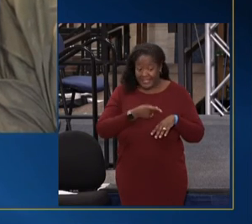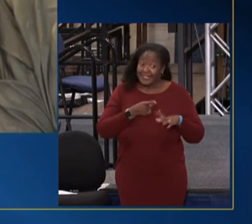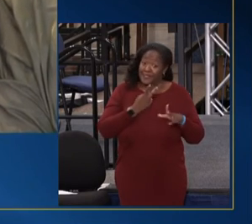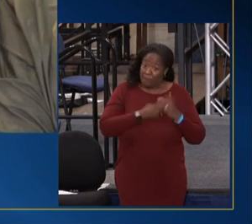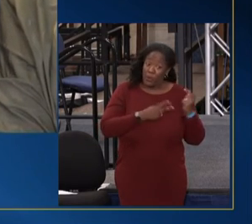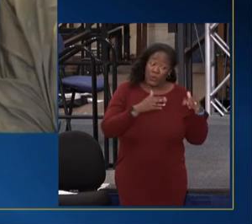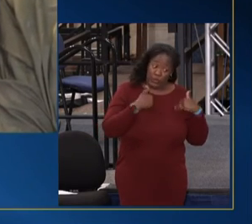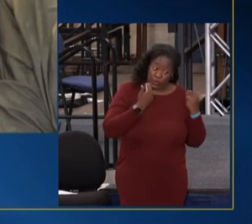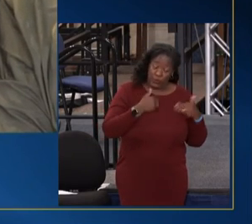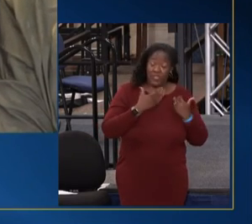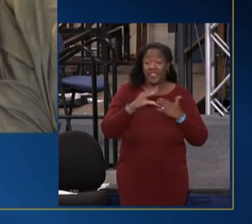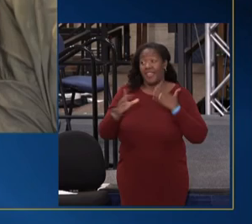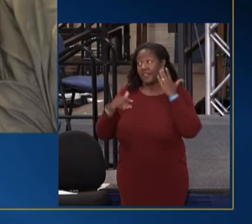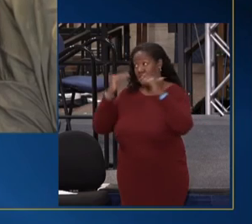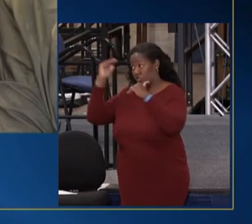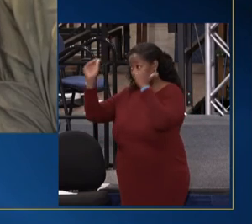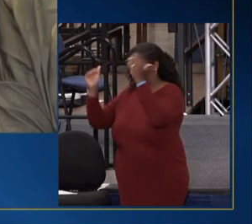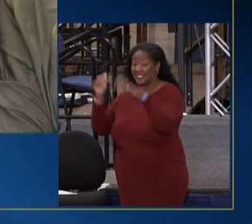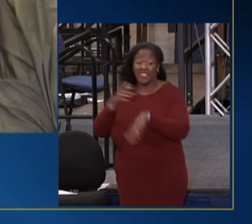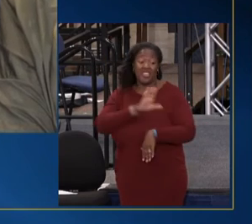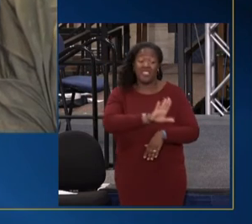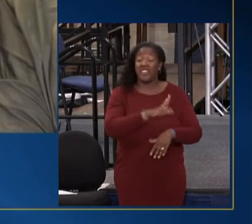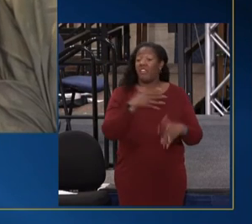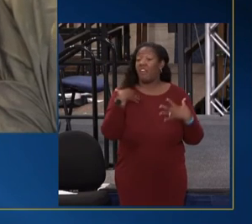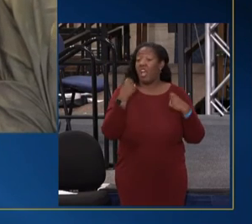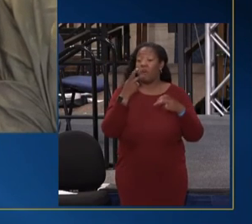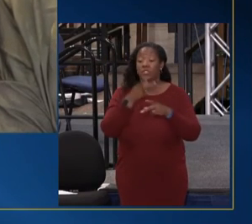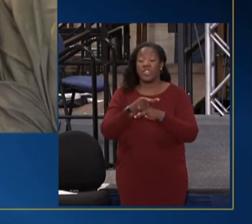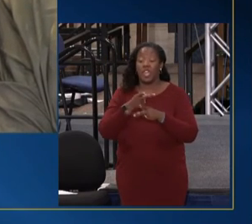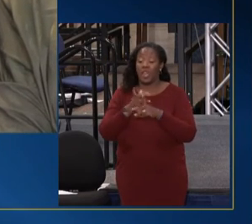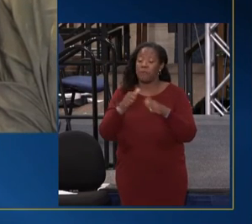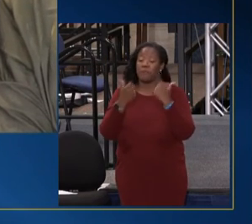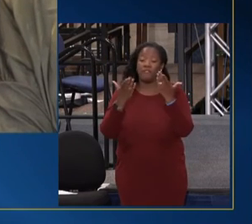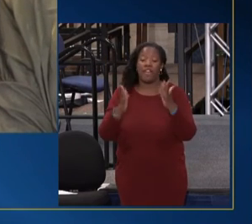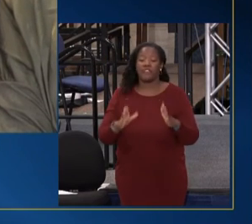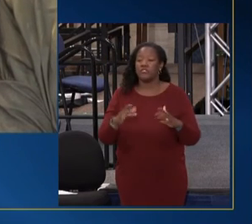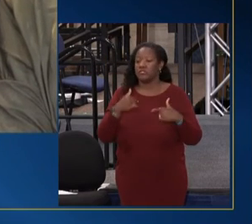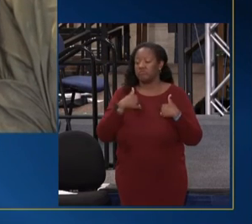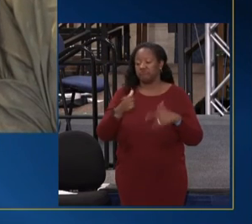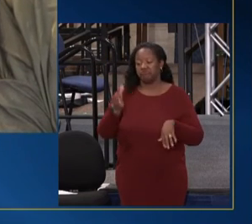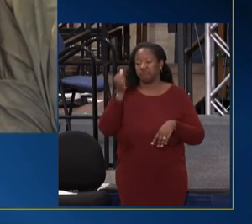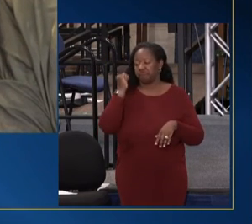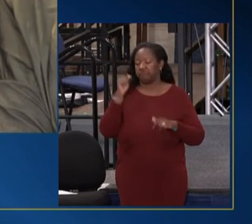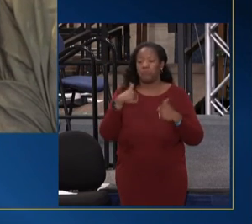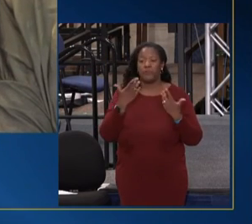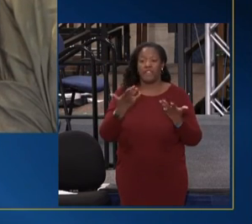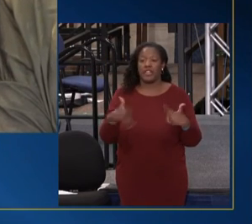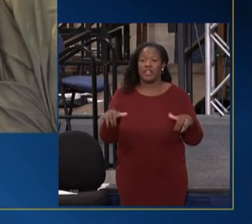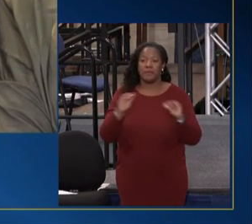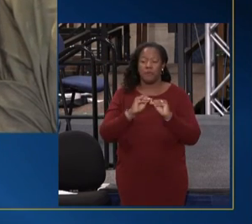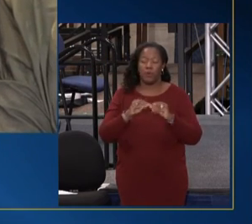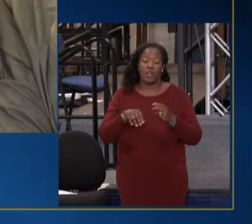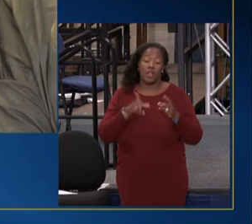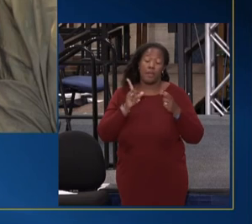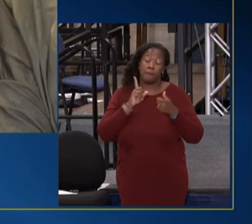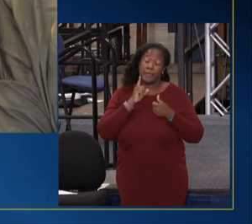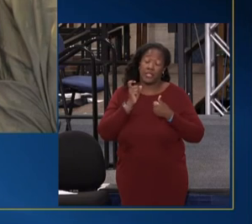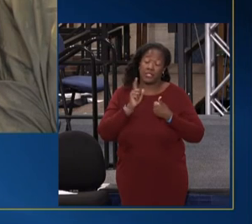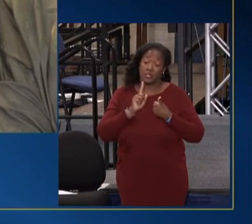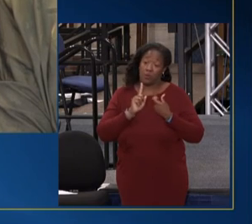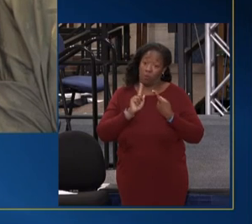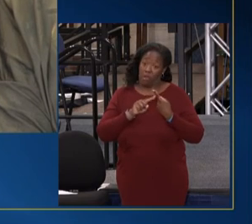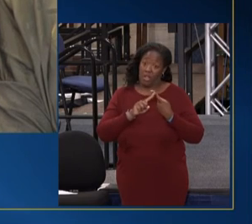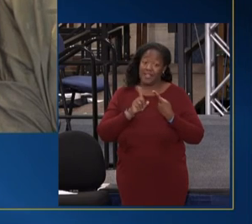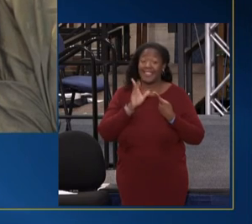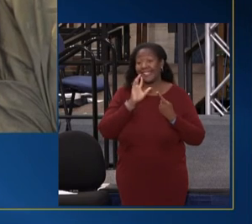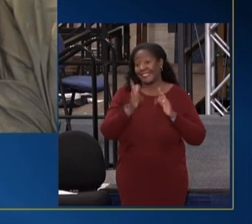as adults, of like their healthcare providers are not providing these services any longer because one, it is either illegal because